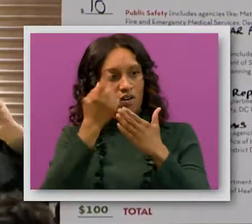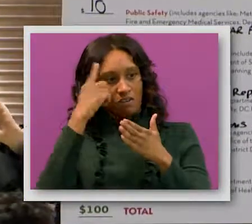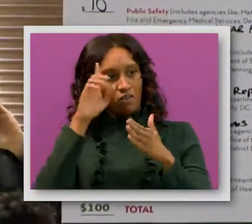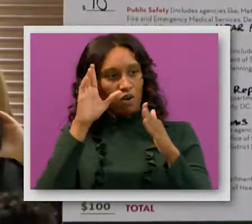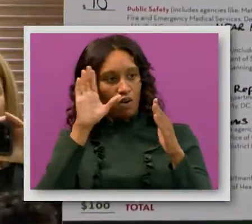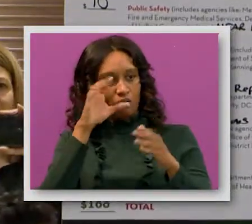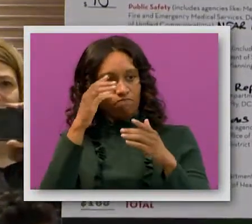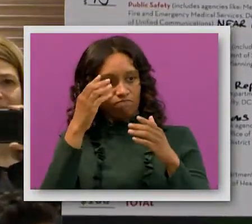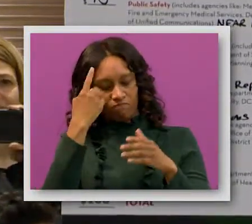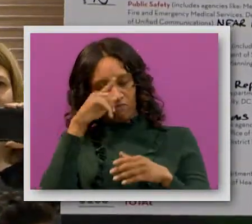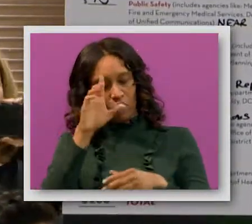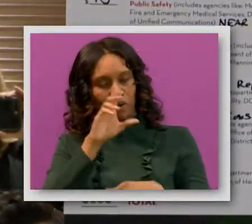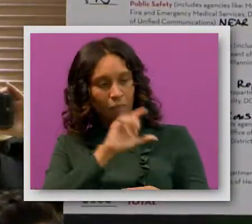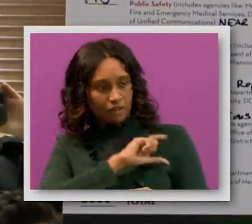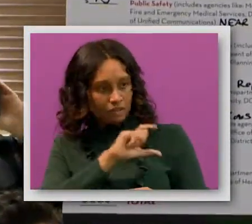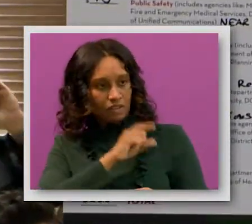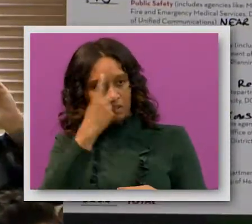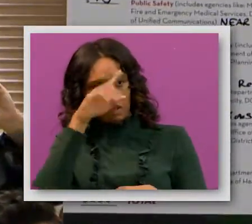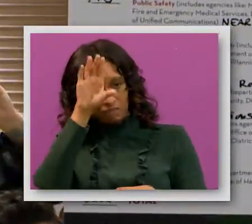health